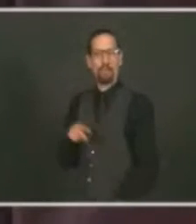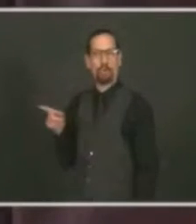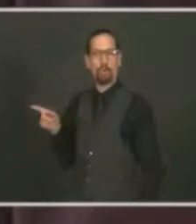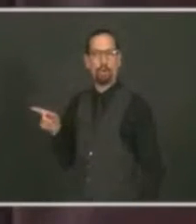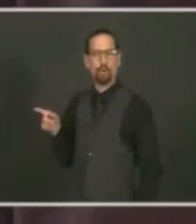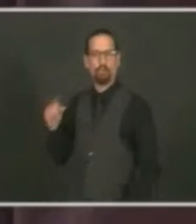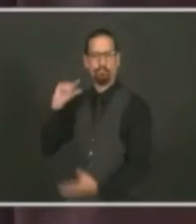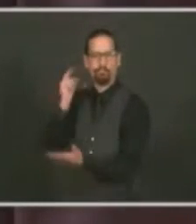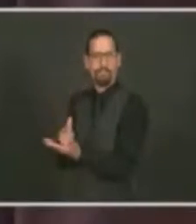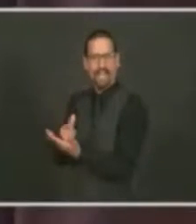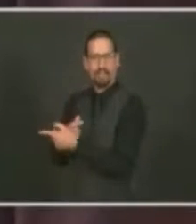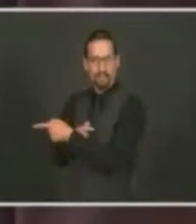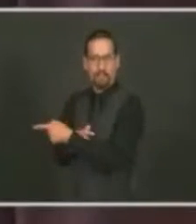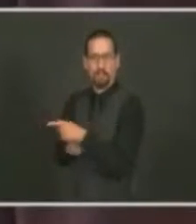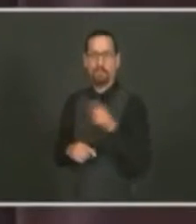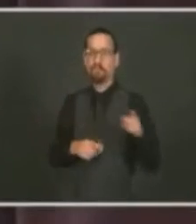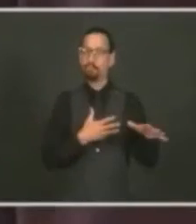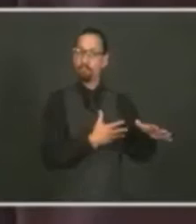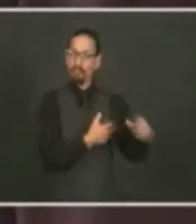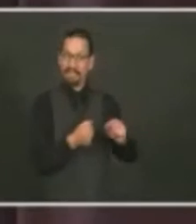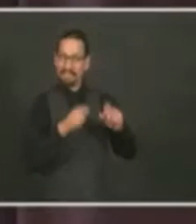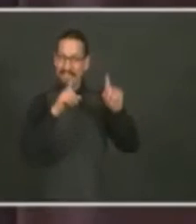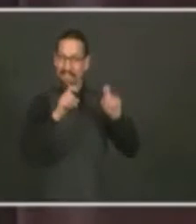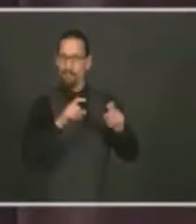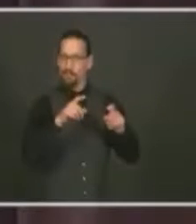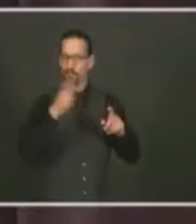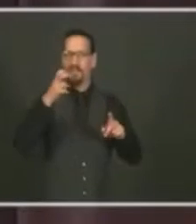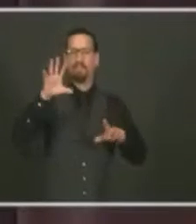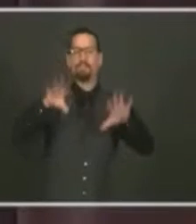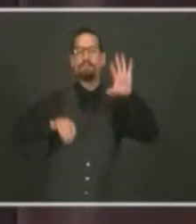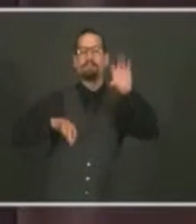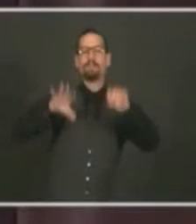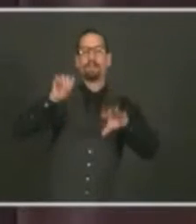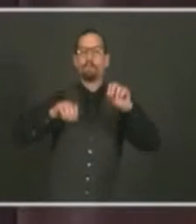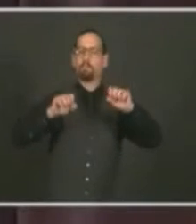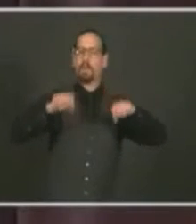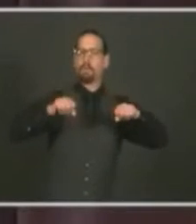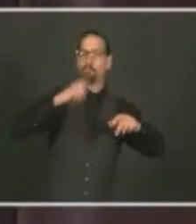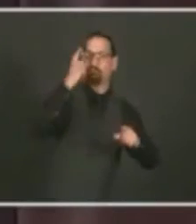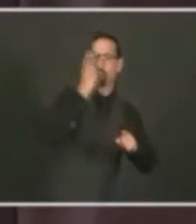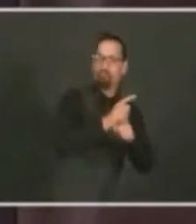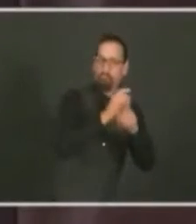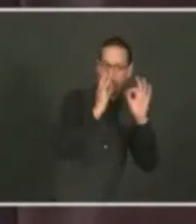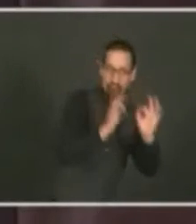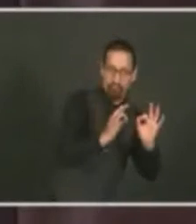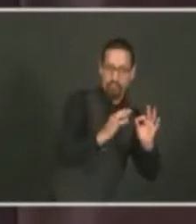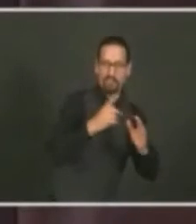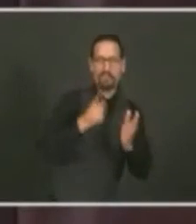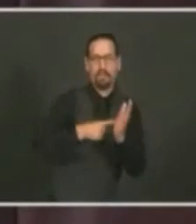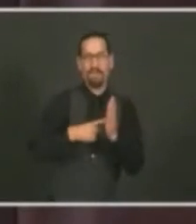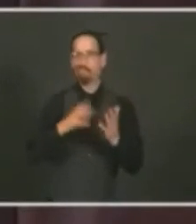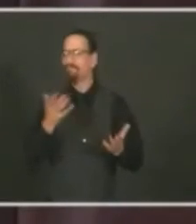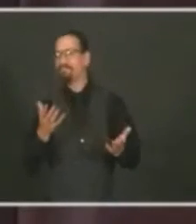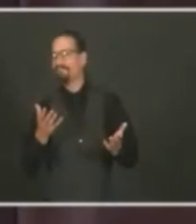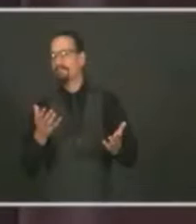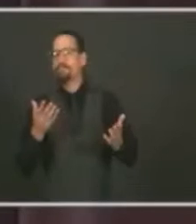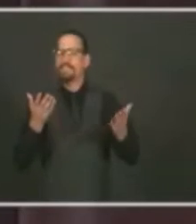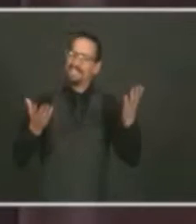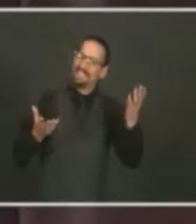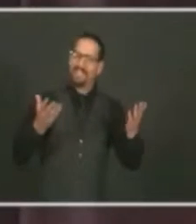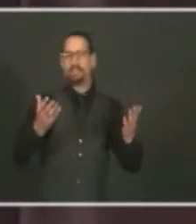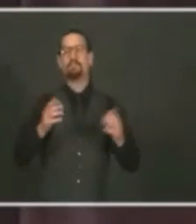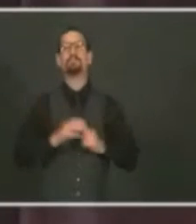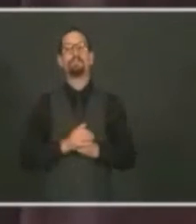Now here's the part that people are getting confused. If you test positive, you're going to get a phone call from the Department of Health. So you